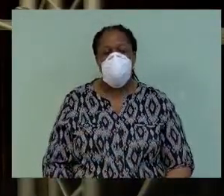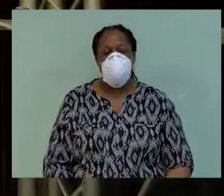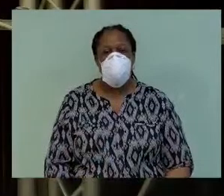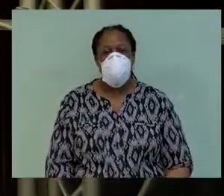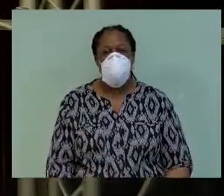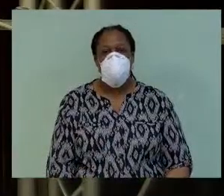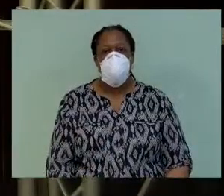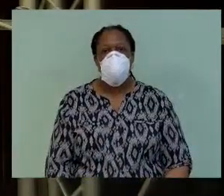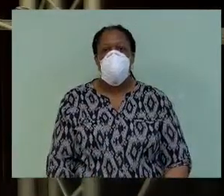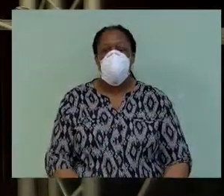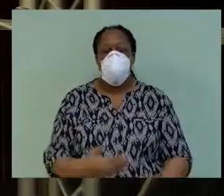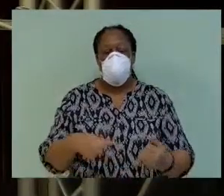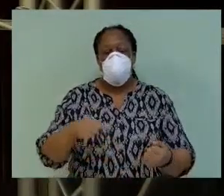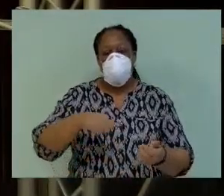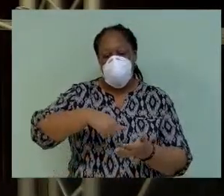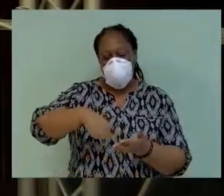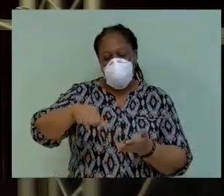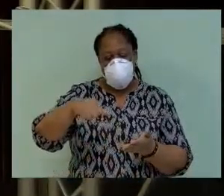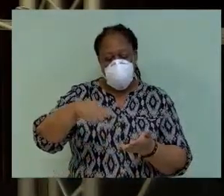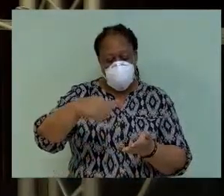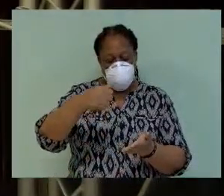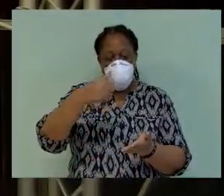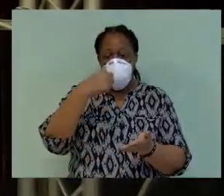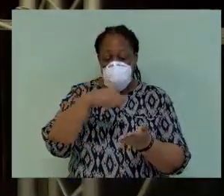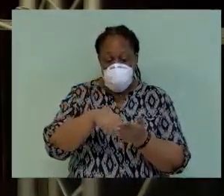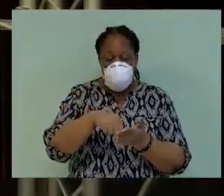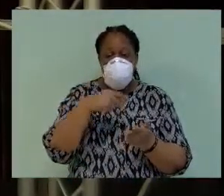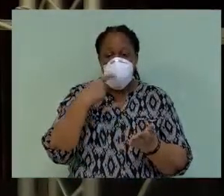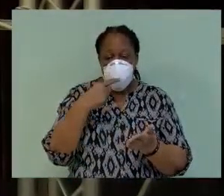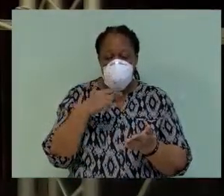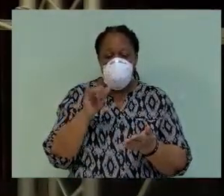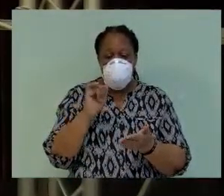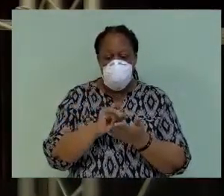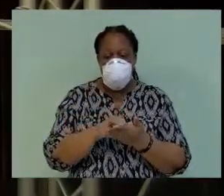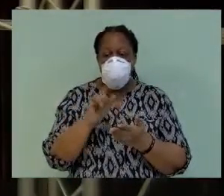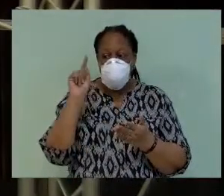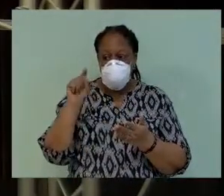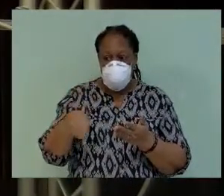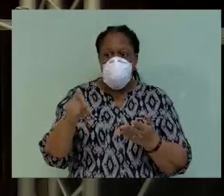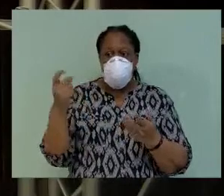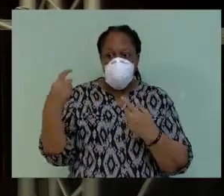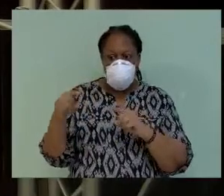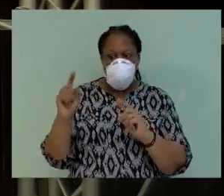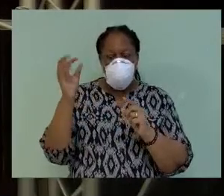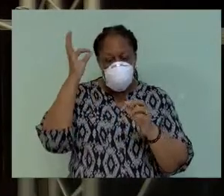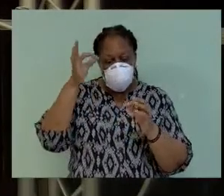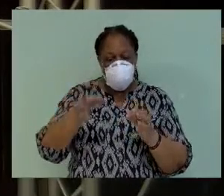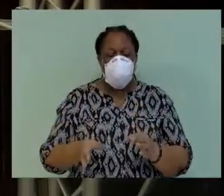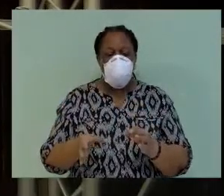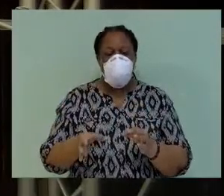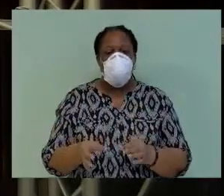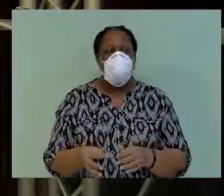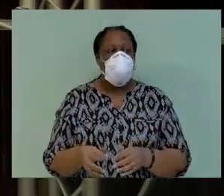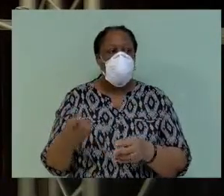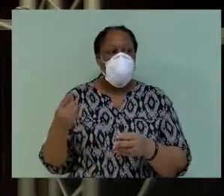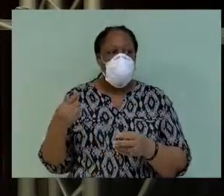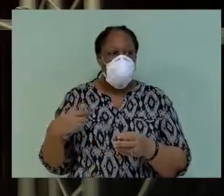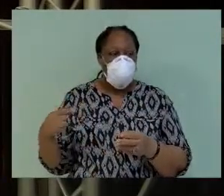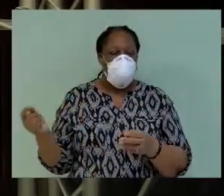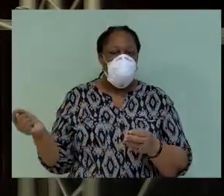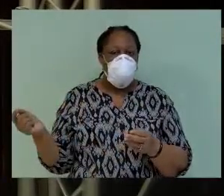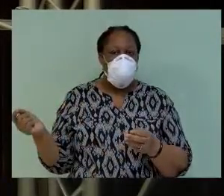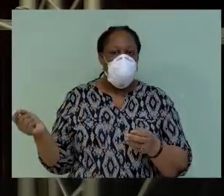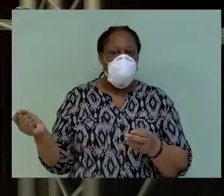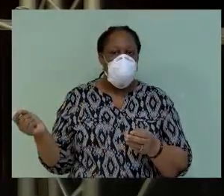summons is issued for service. On proof that the summons was served, The case will be listed for court and